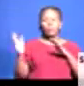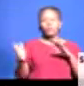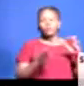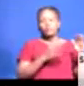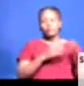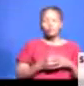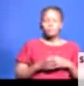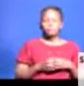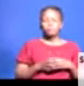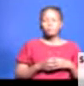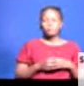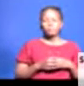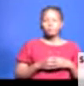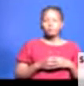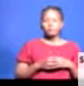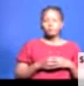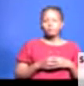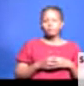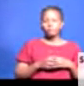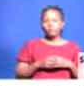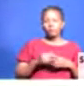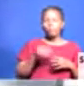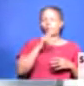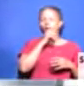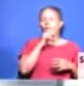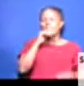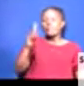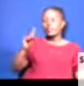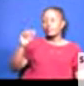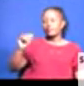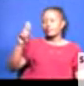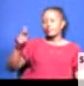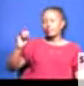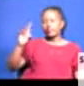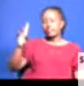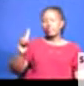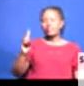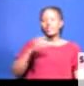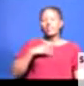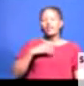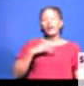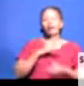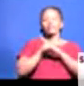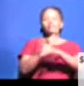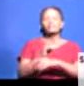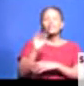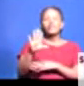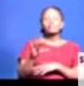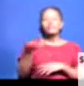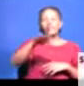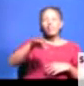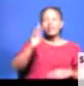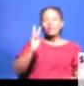County of Mombasa now to West Pokot, where David Pkosing has successfully defended his Pokot South constituency seat after